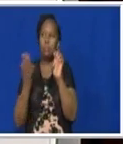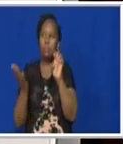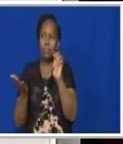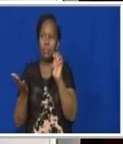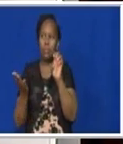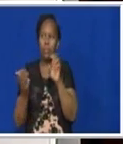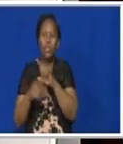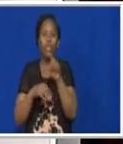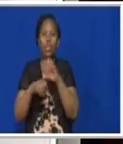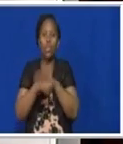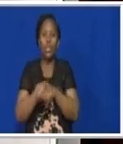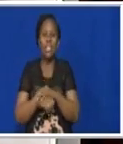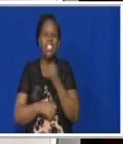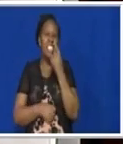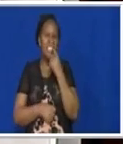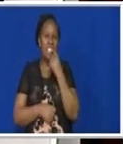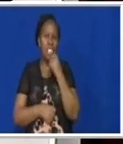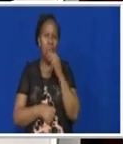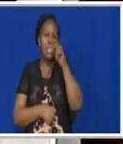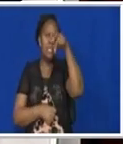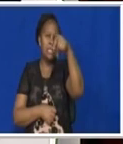you are getting white